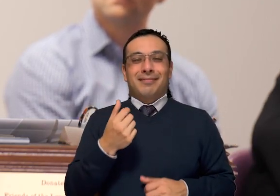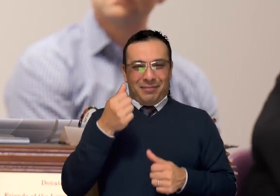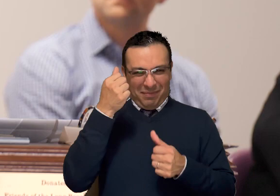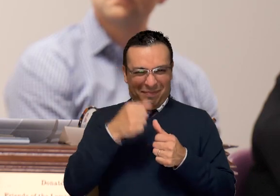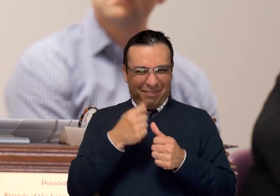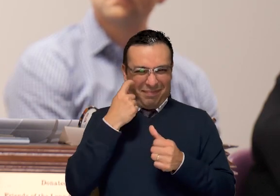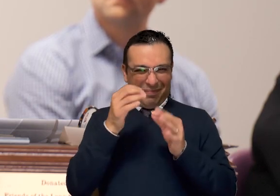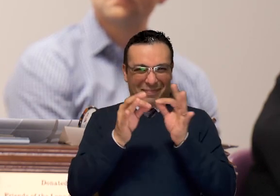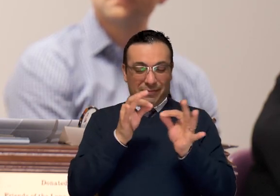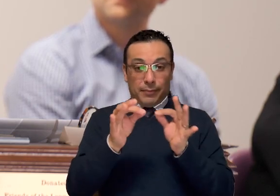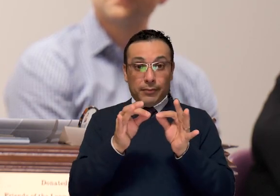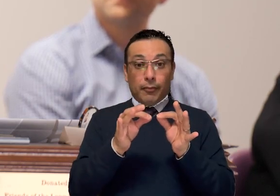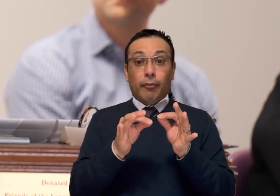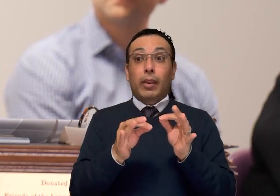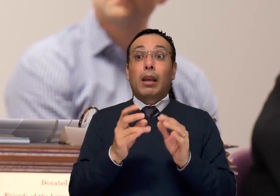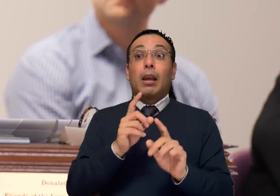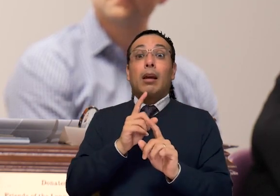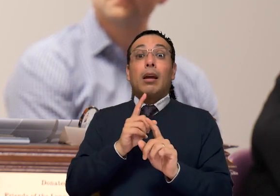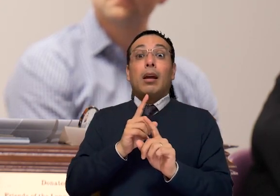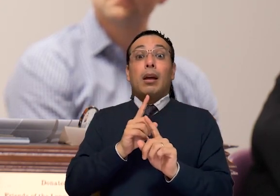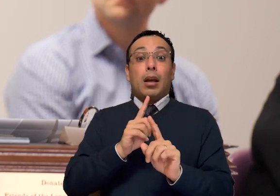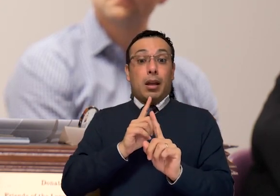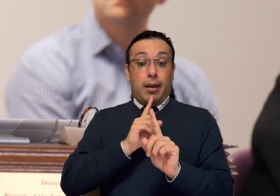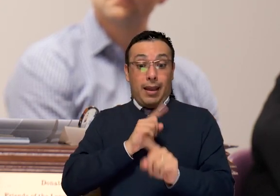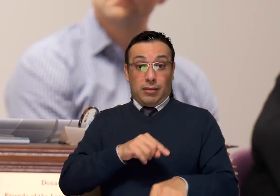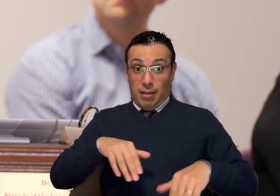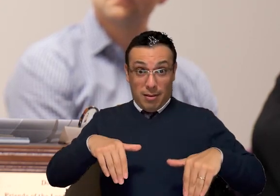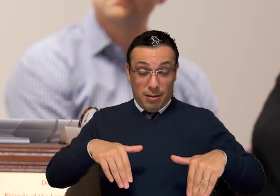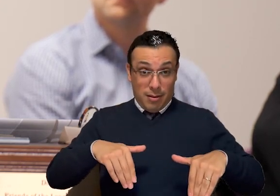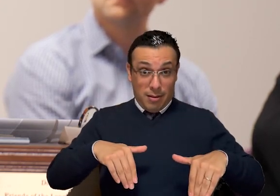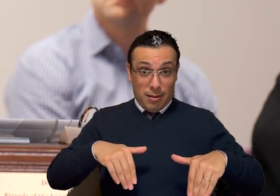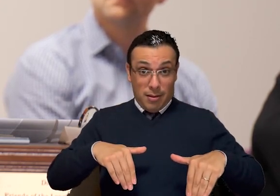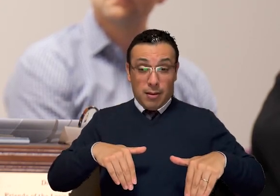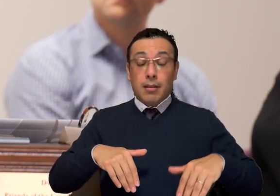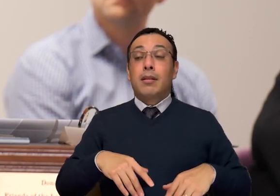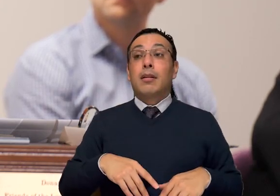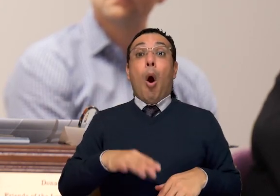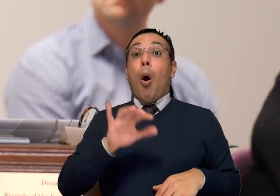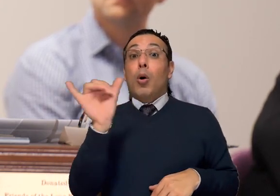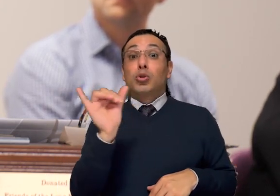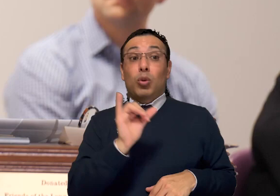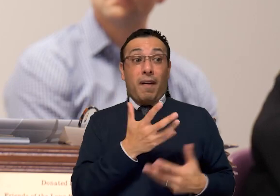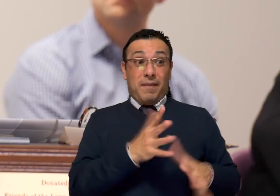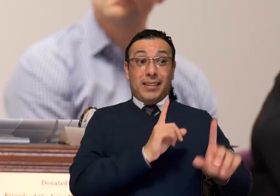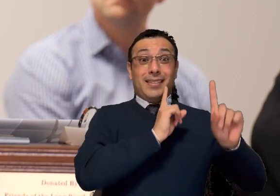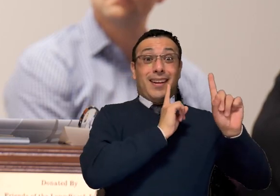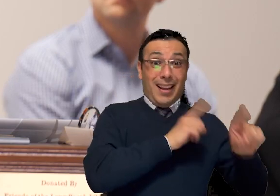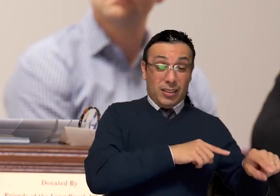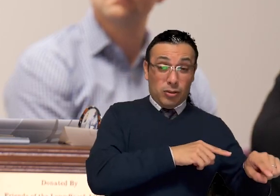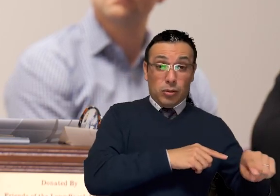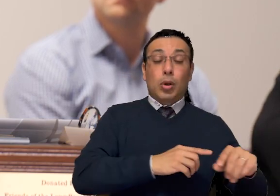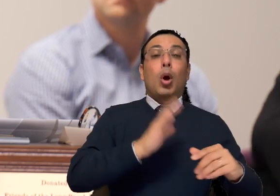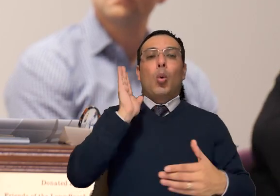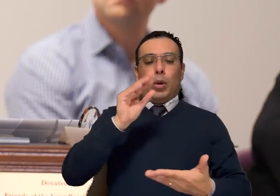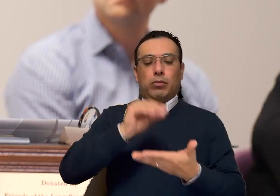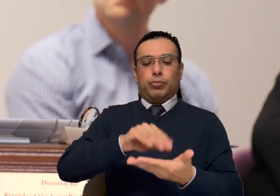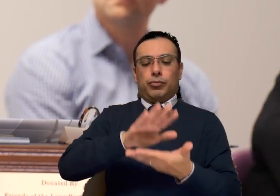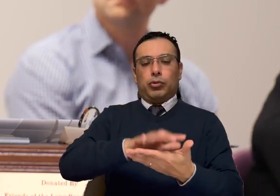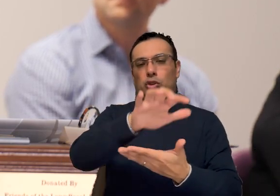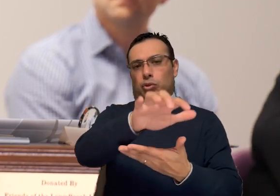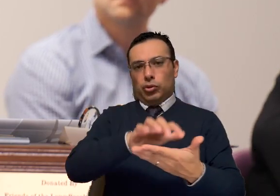the rest of these and the ones that we've answered already, and we'll do them in writing, and we will publish